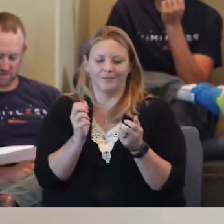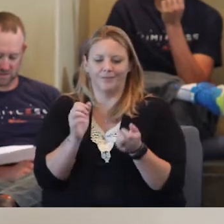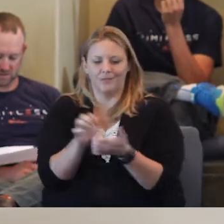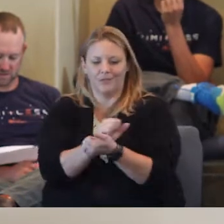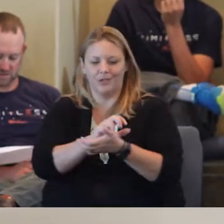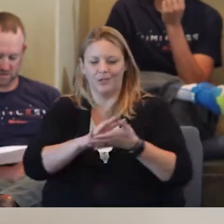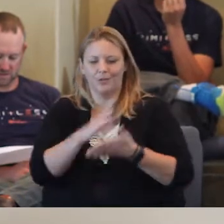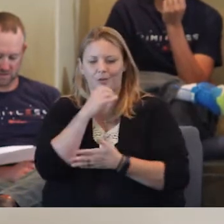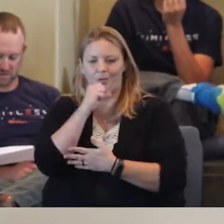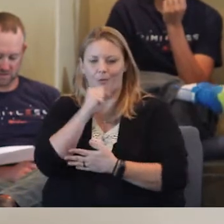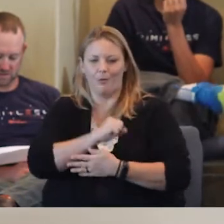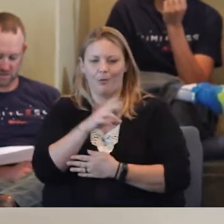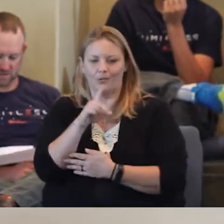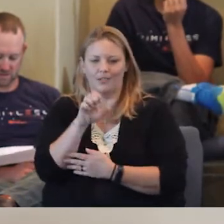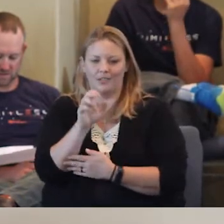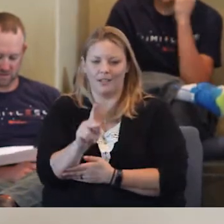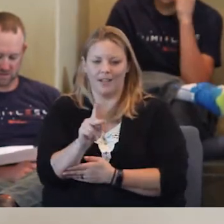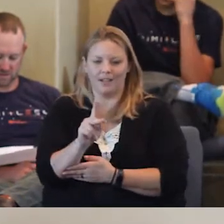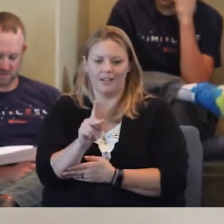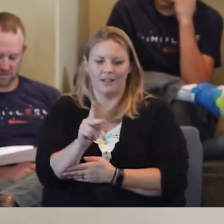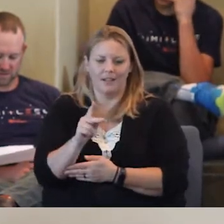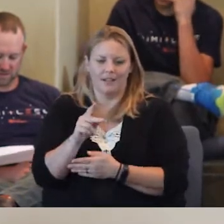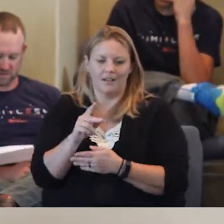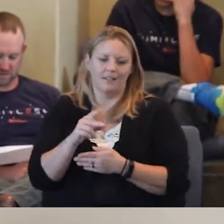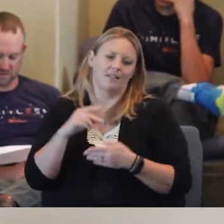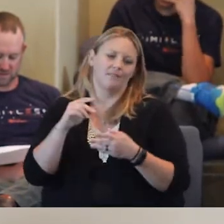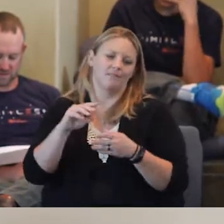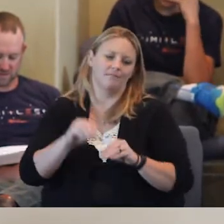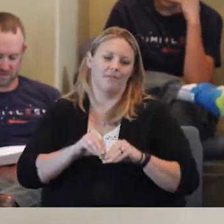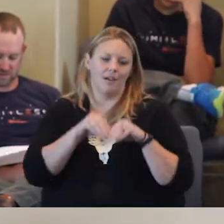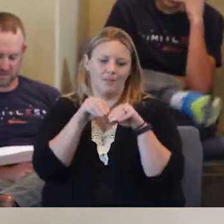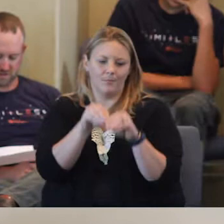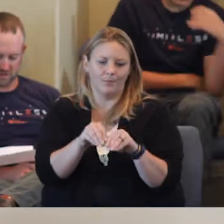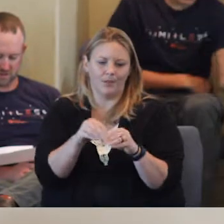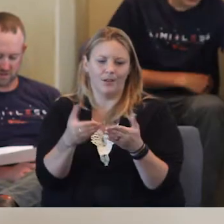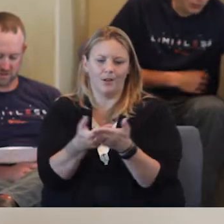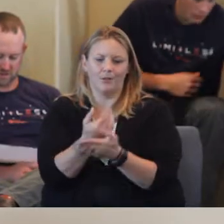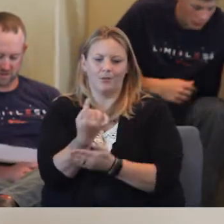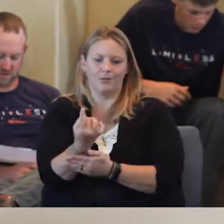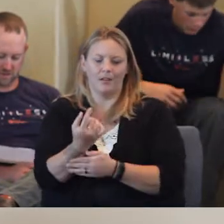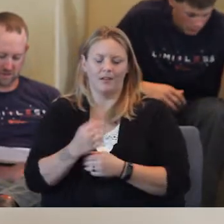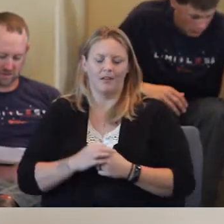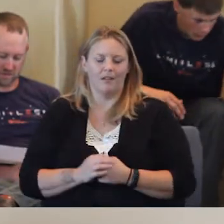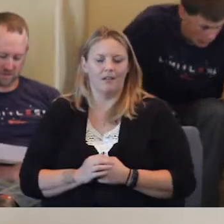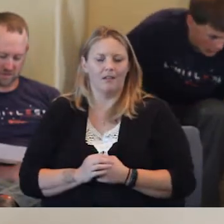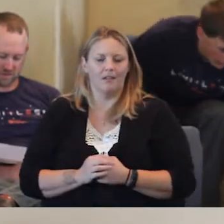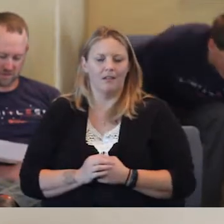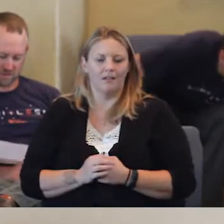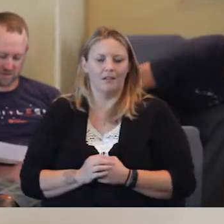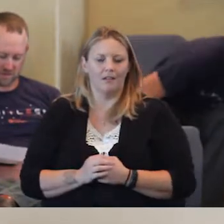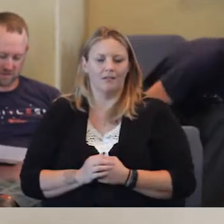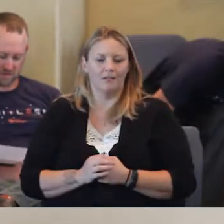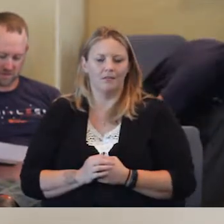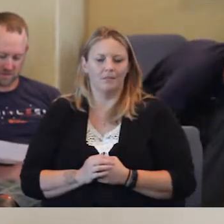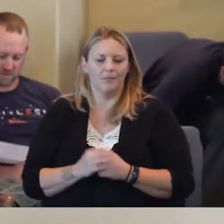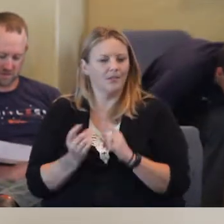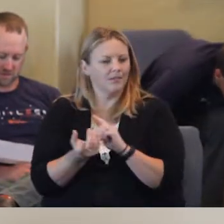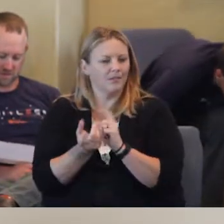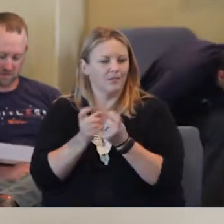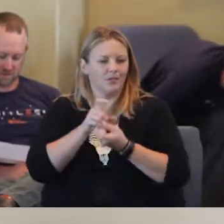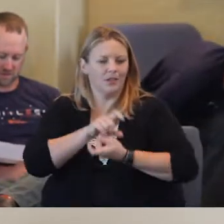We had to tear it apart and then put a new one in, and then it was crazy to see because it